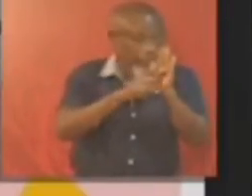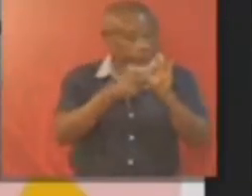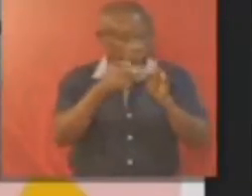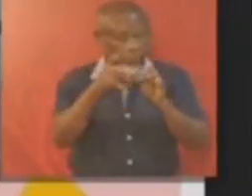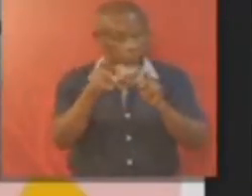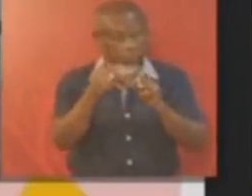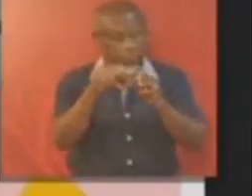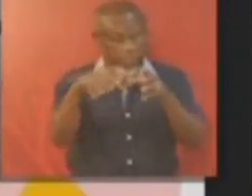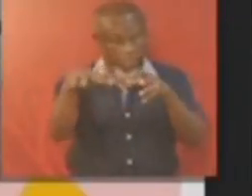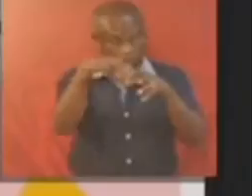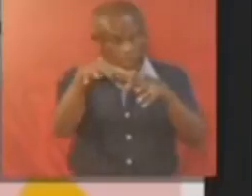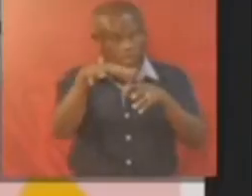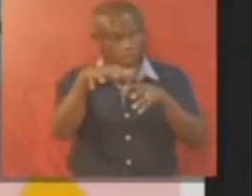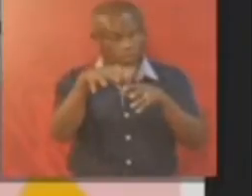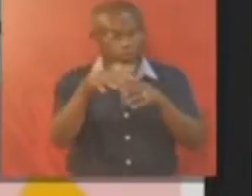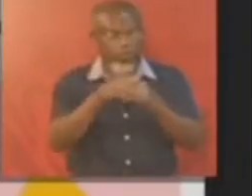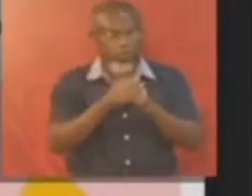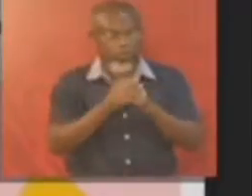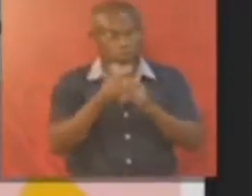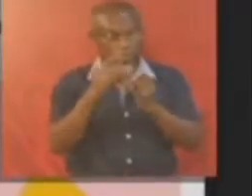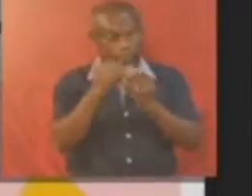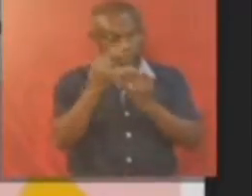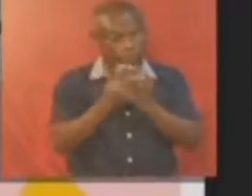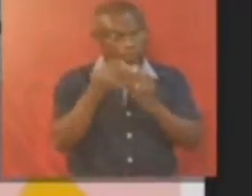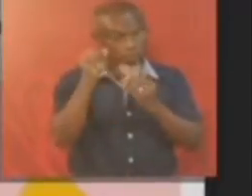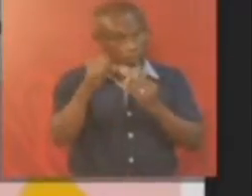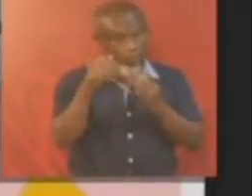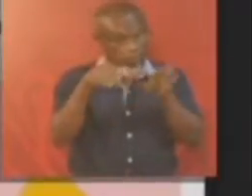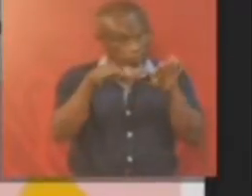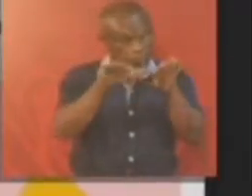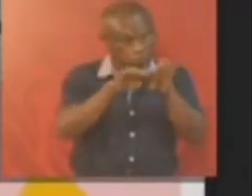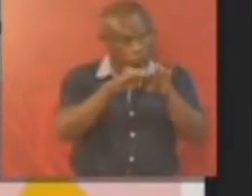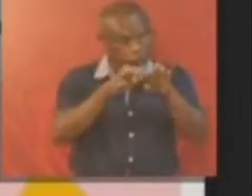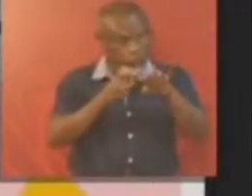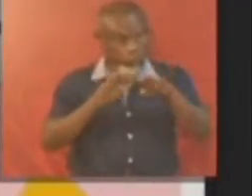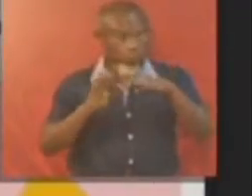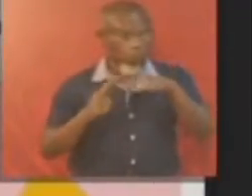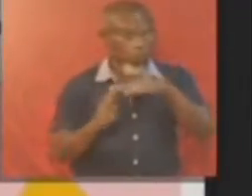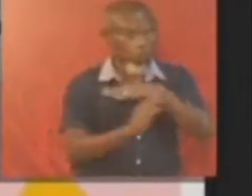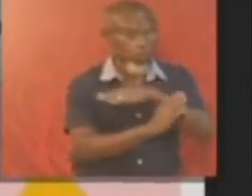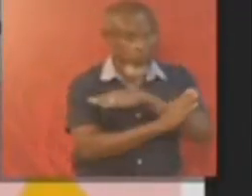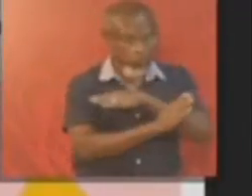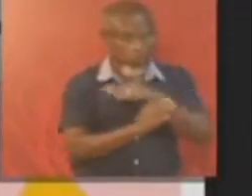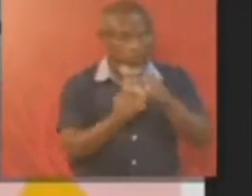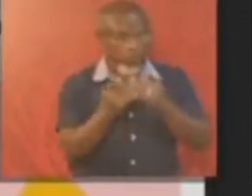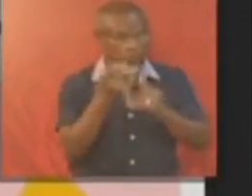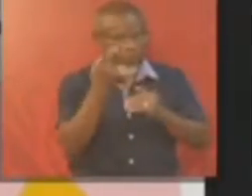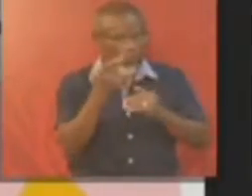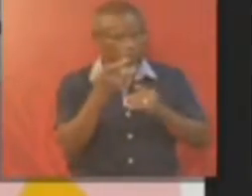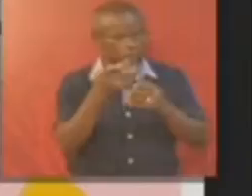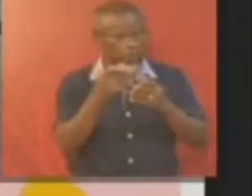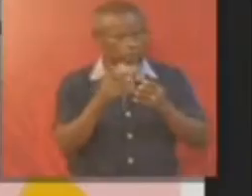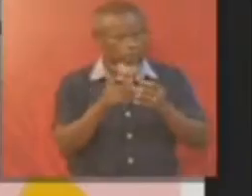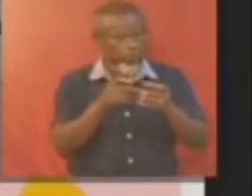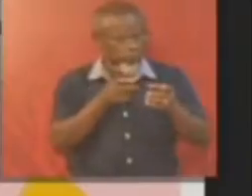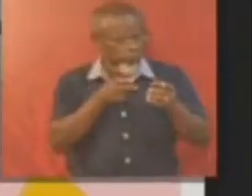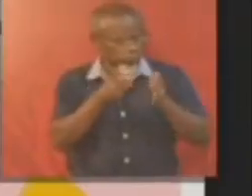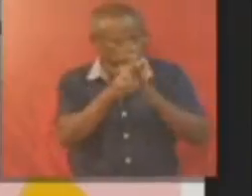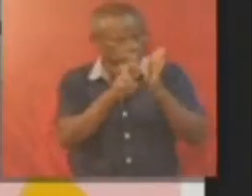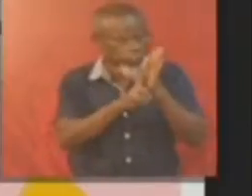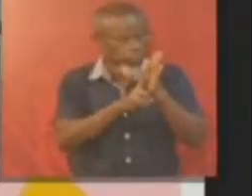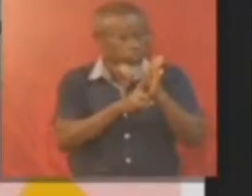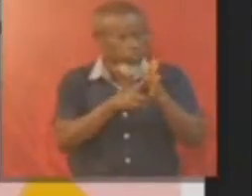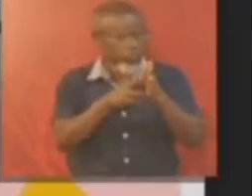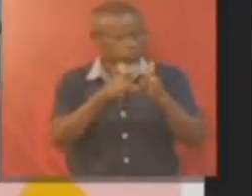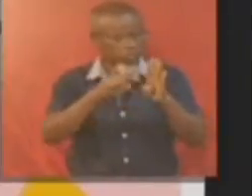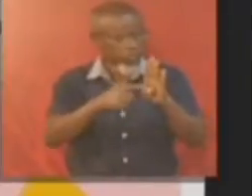March 23rd, I believe, we closed our borders, and we had a number of public health measures put in place. So we saw a significant